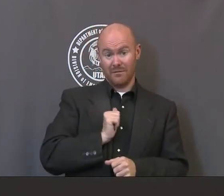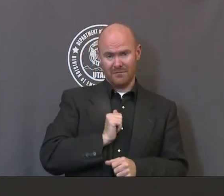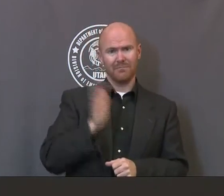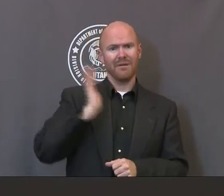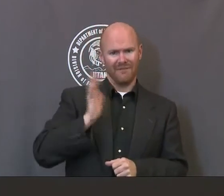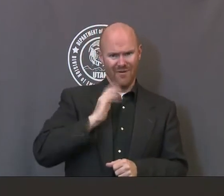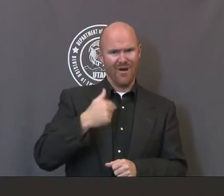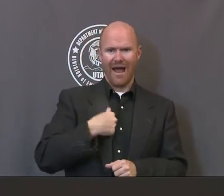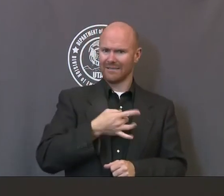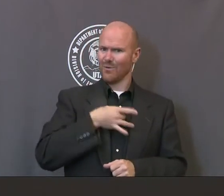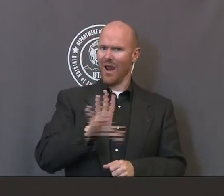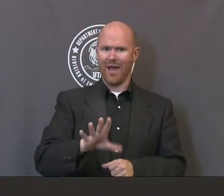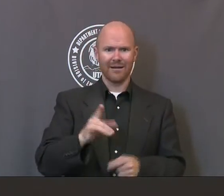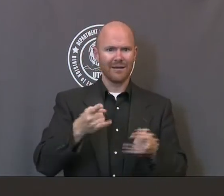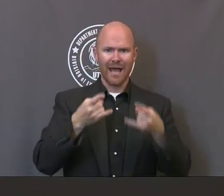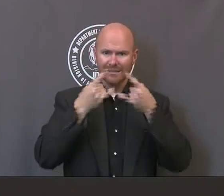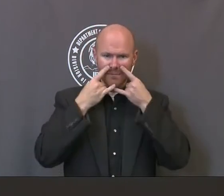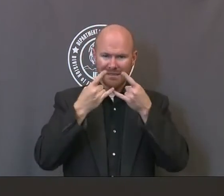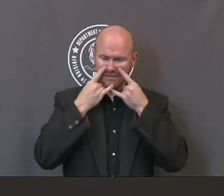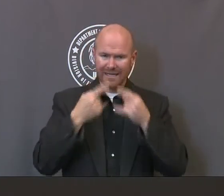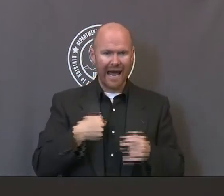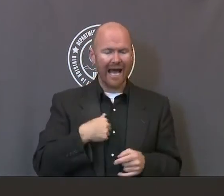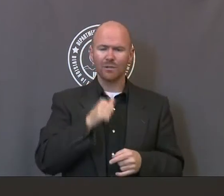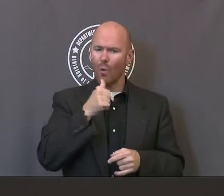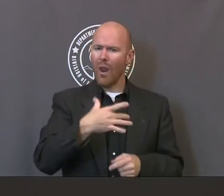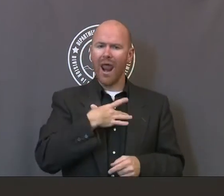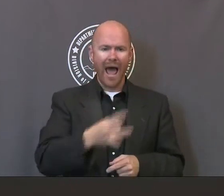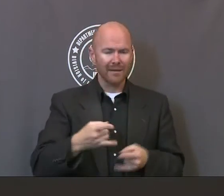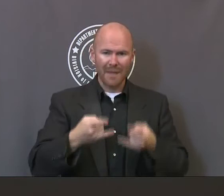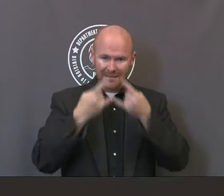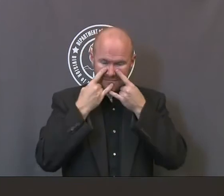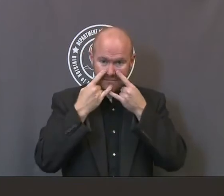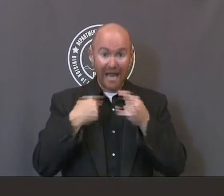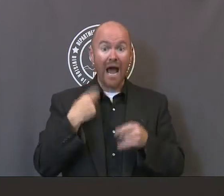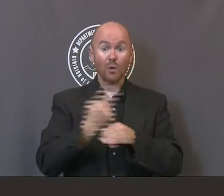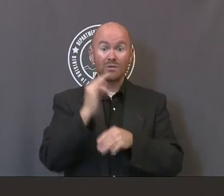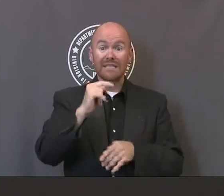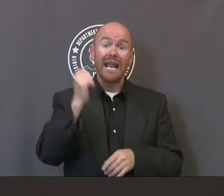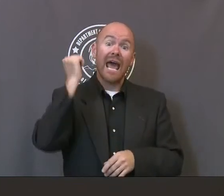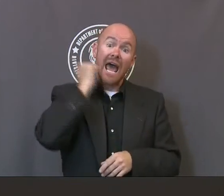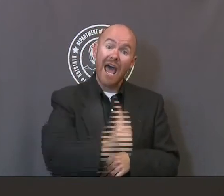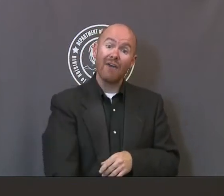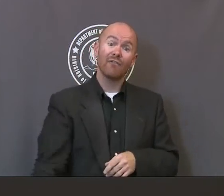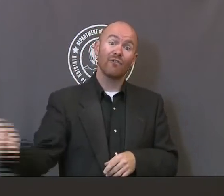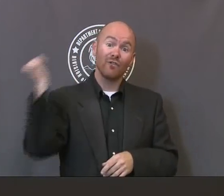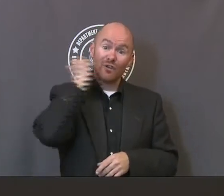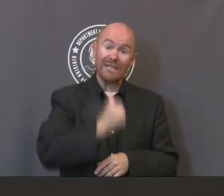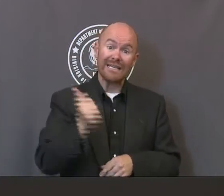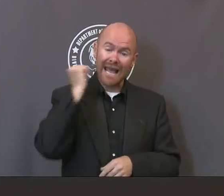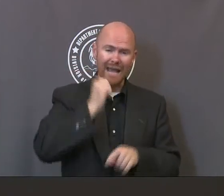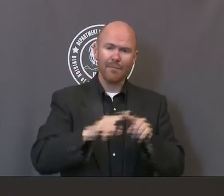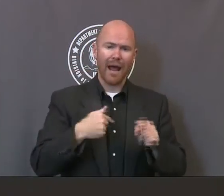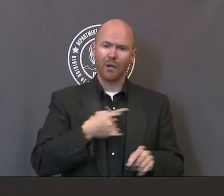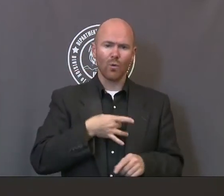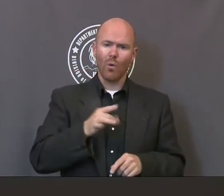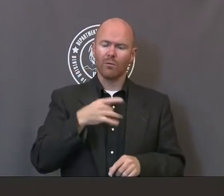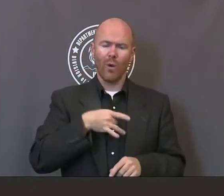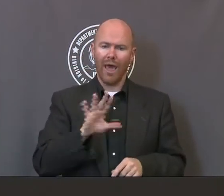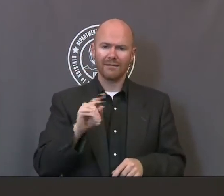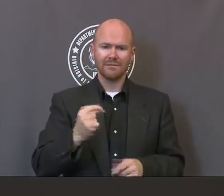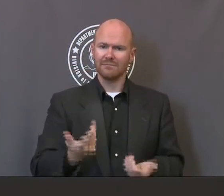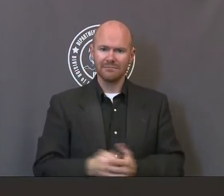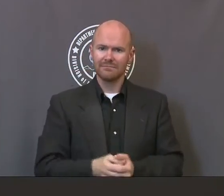anti-masking. I don't love wearing a mask, and I wear it almost every day, almost all day. I don't love to do